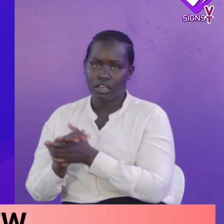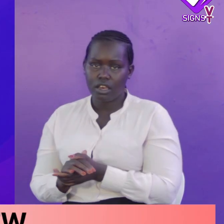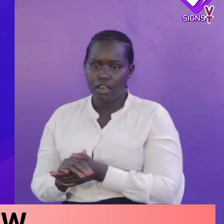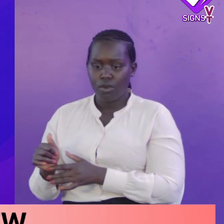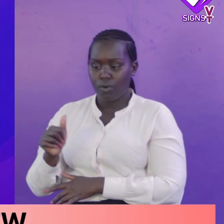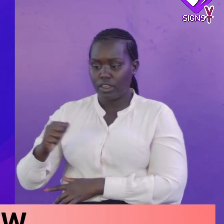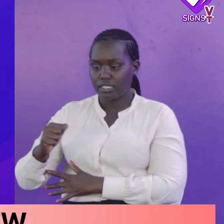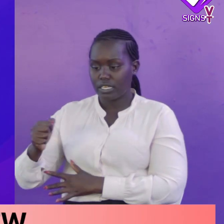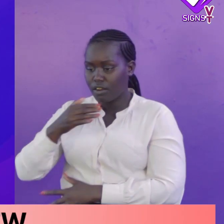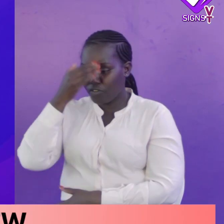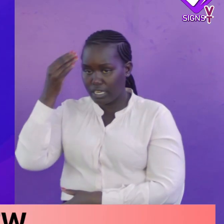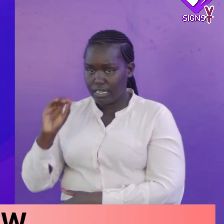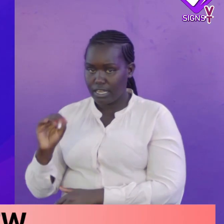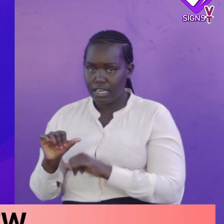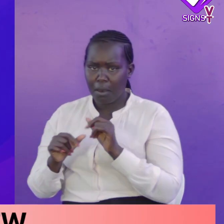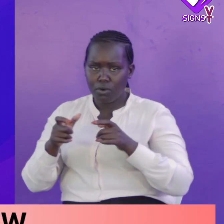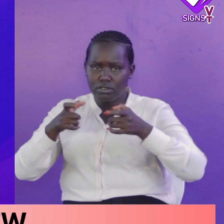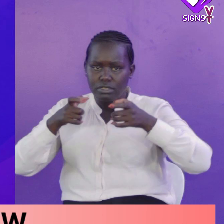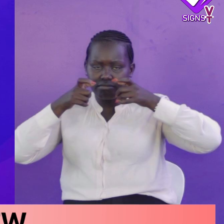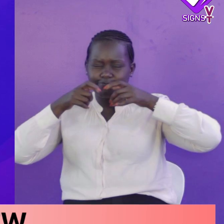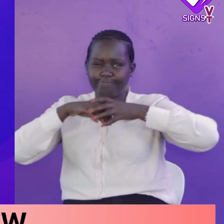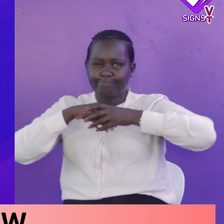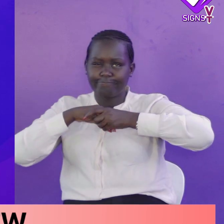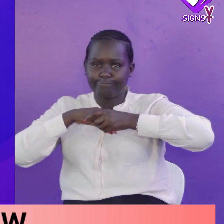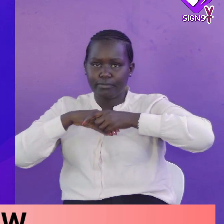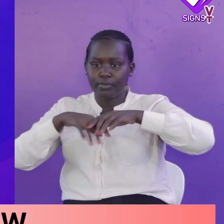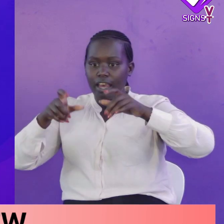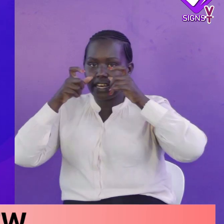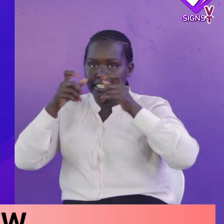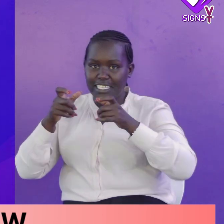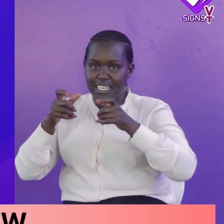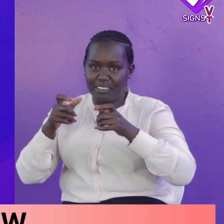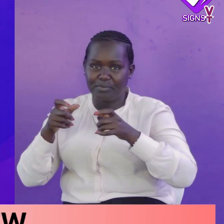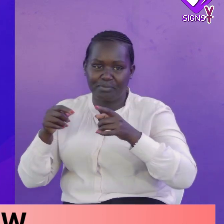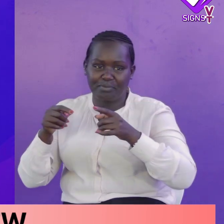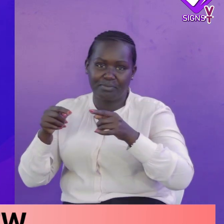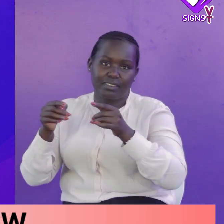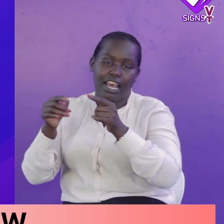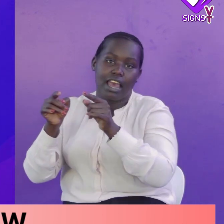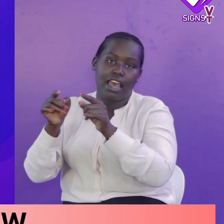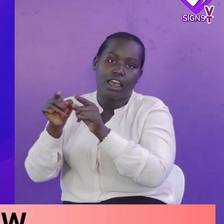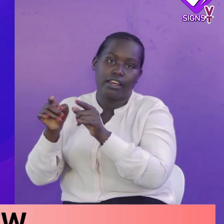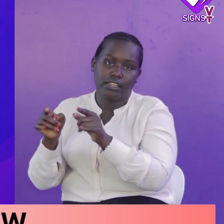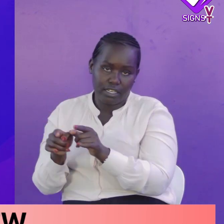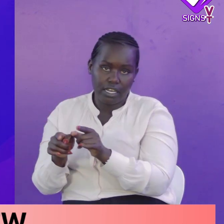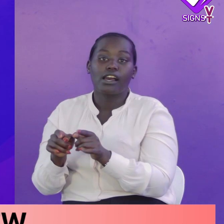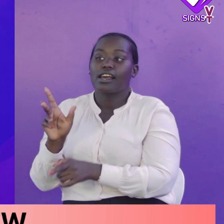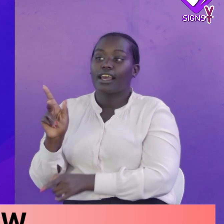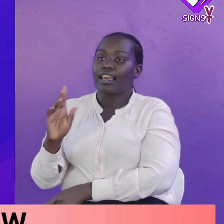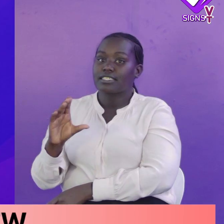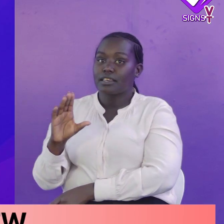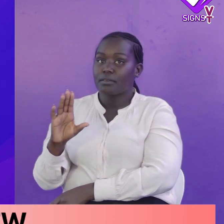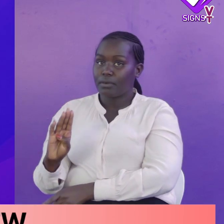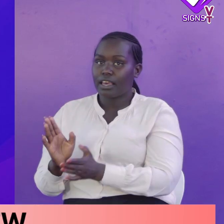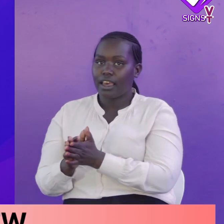forget the likes of Tusker and KCB. They are really good. Not forgetting even Shabana.